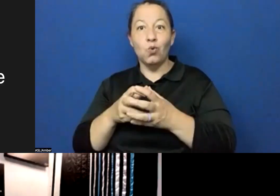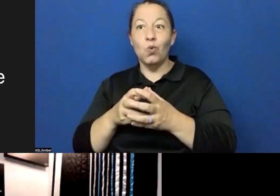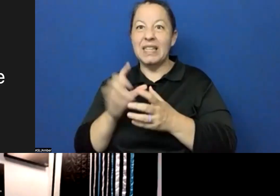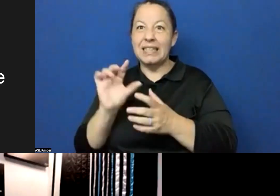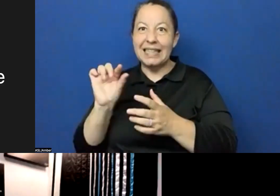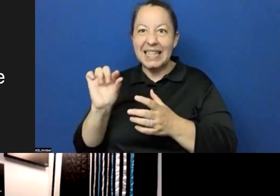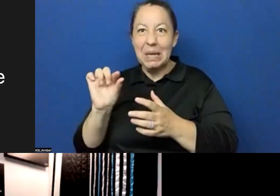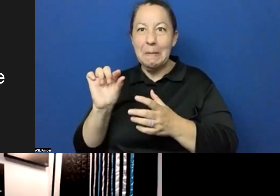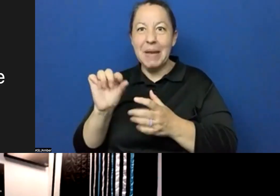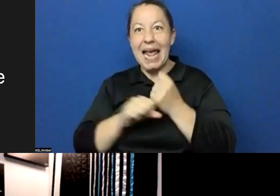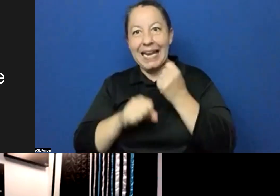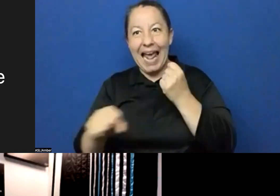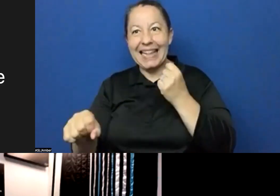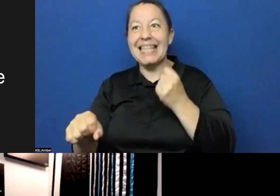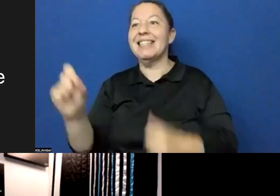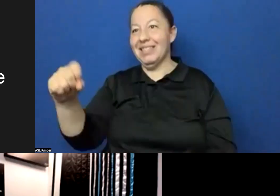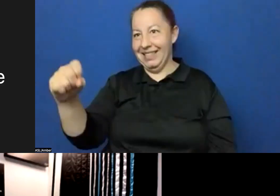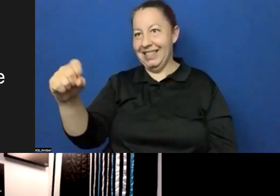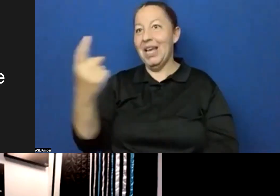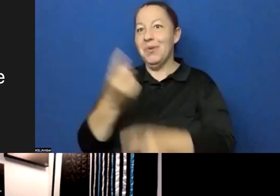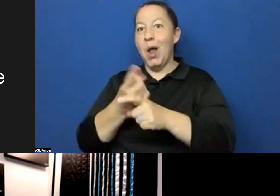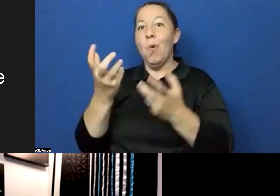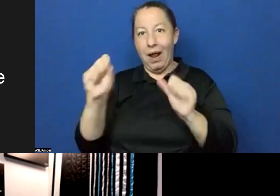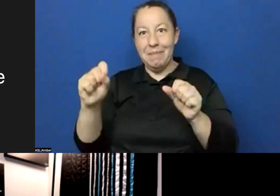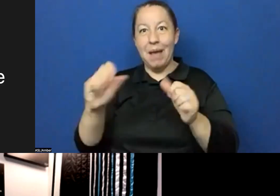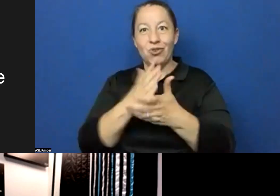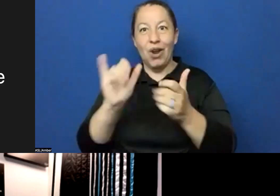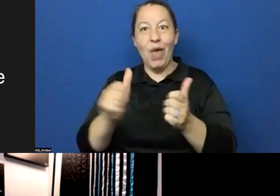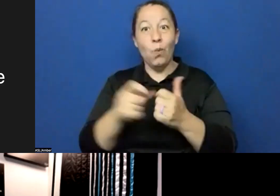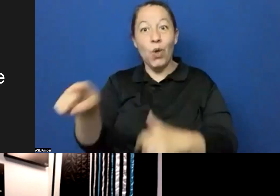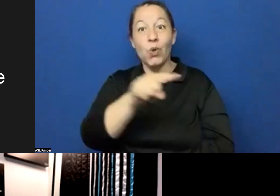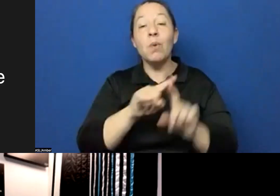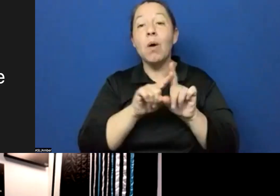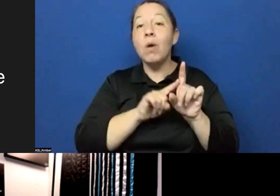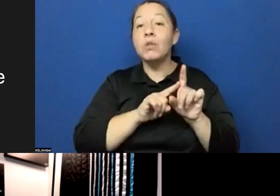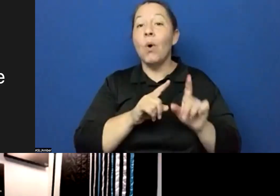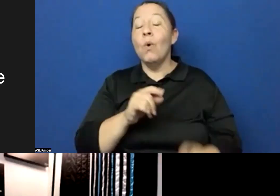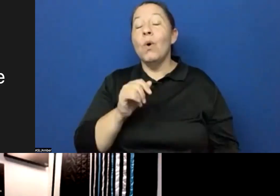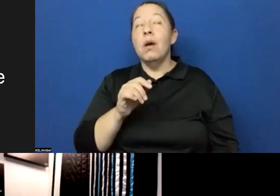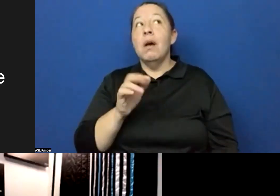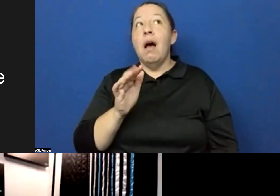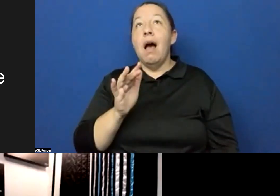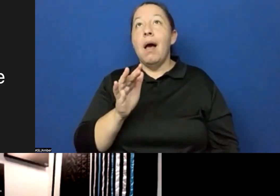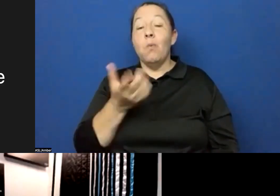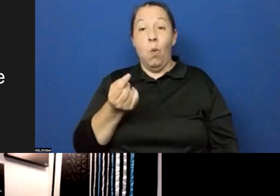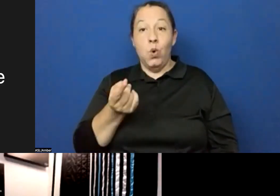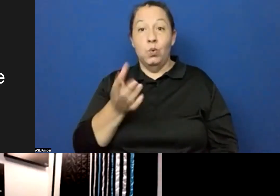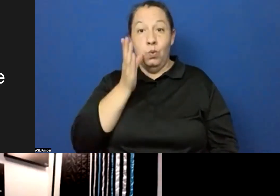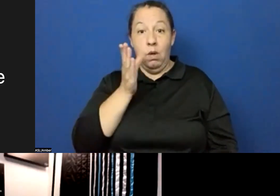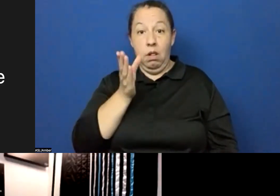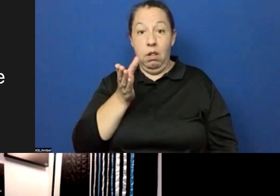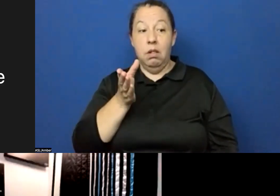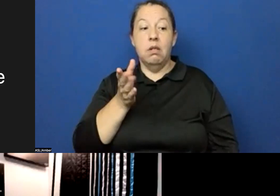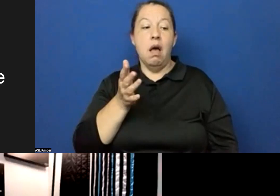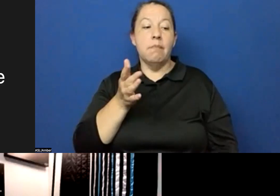we want to be able to share that with you, but also what we're going to do is we're going to go